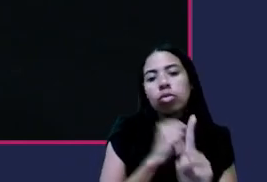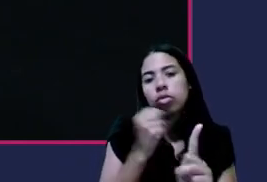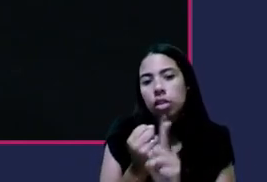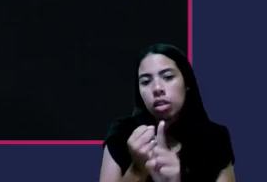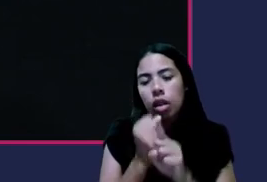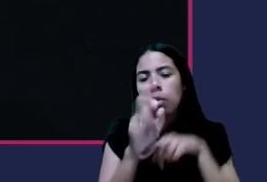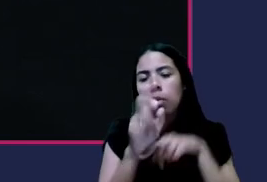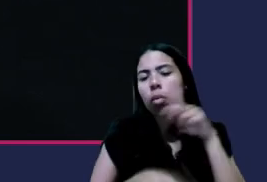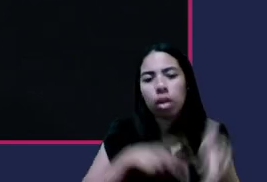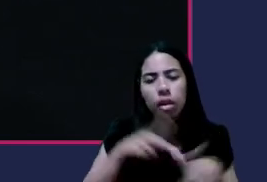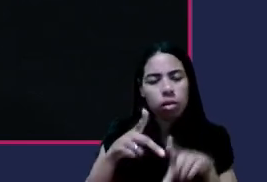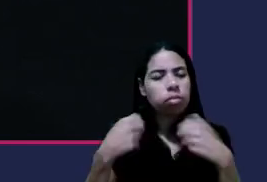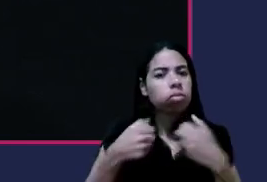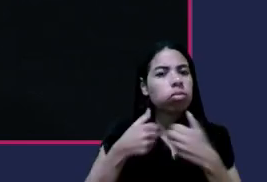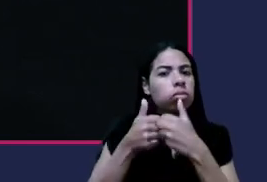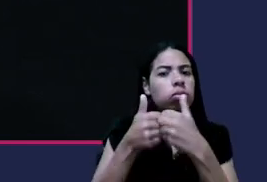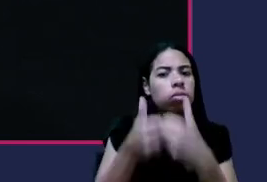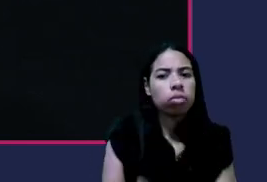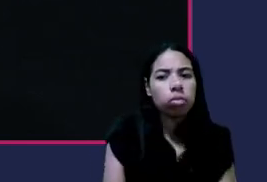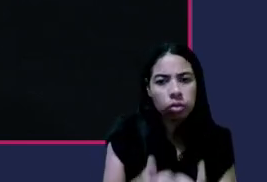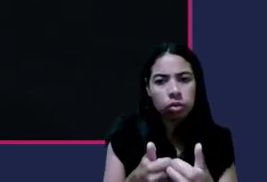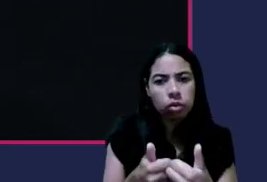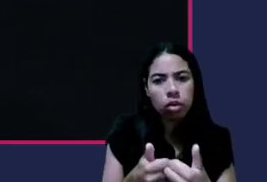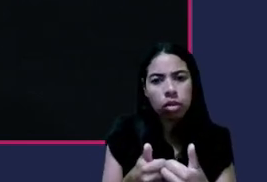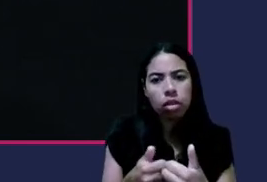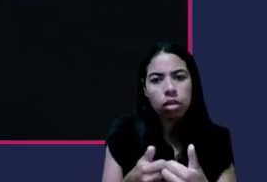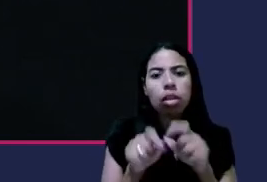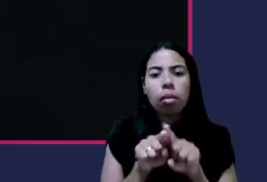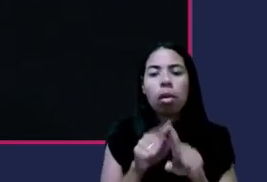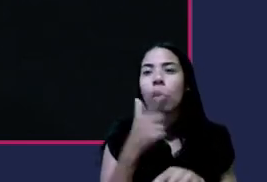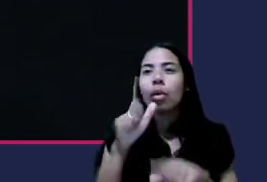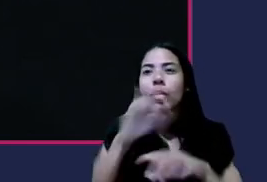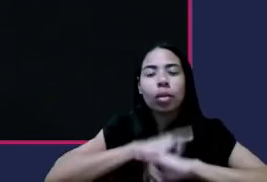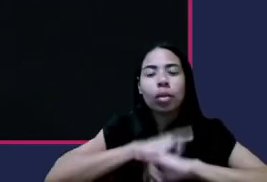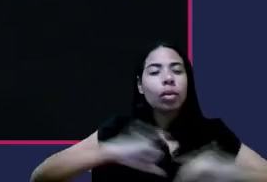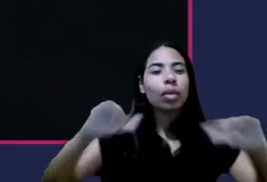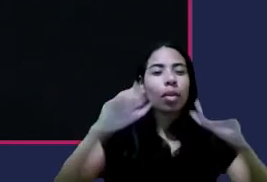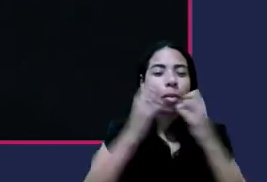4559 of 2016, but it needs to be